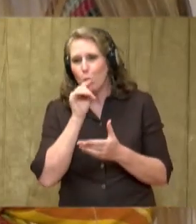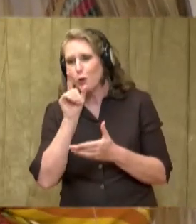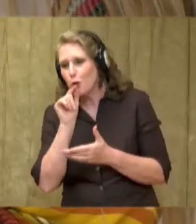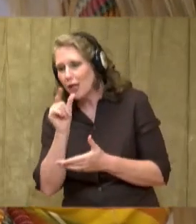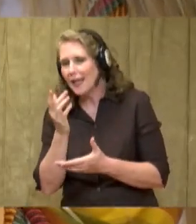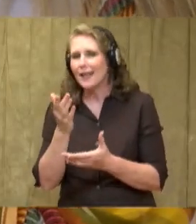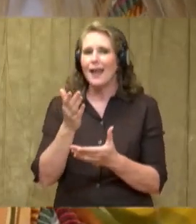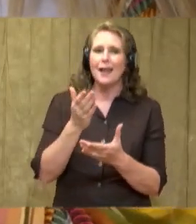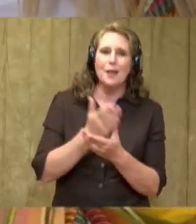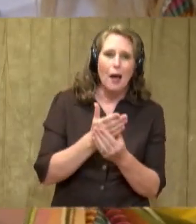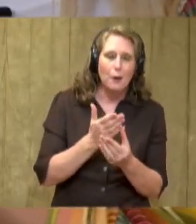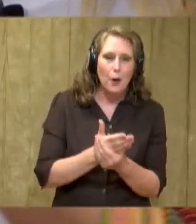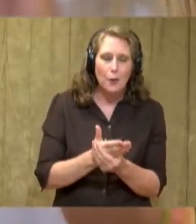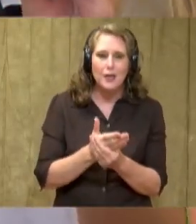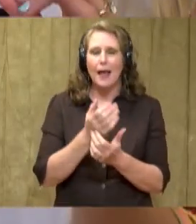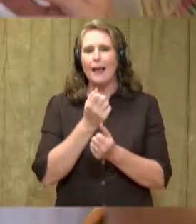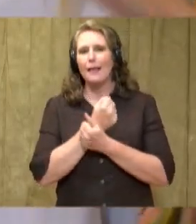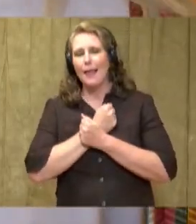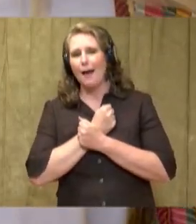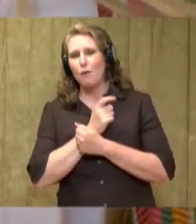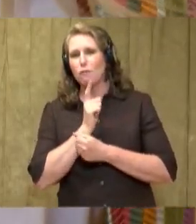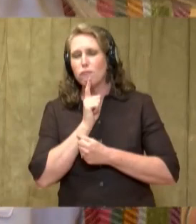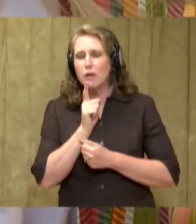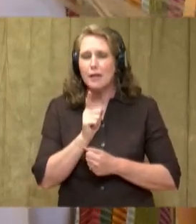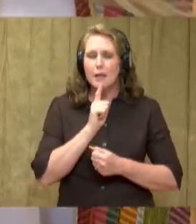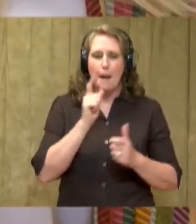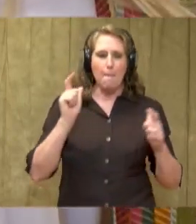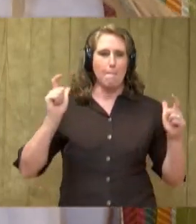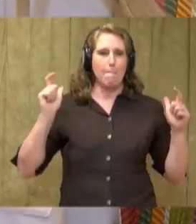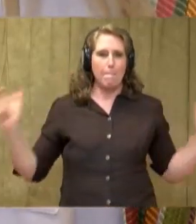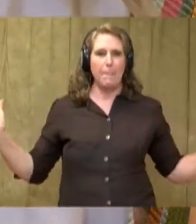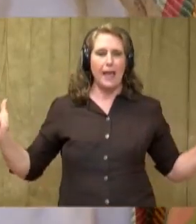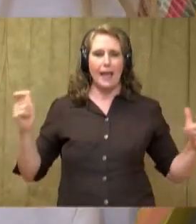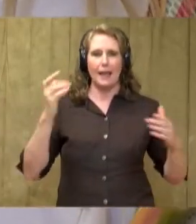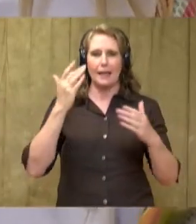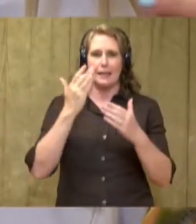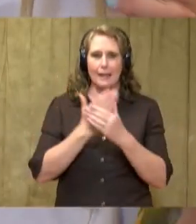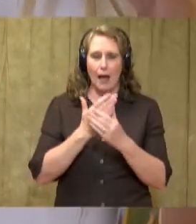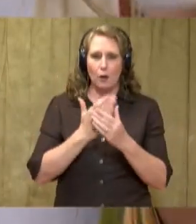chicken tacos. They love really big,